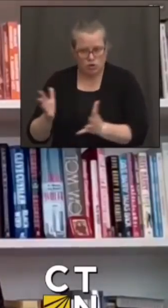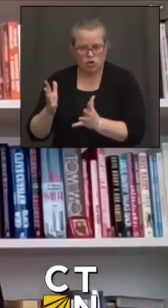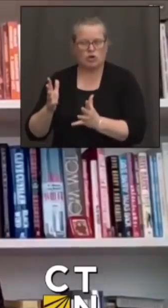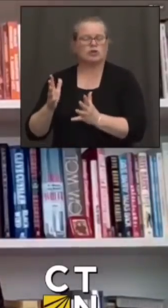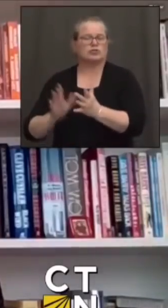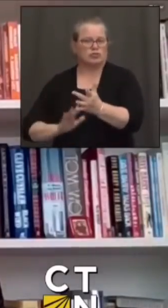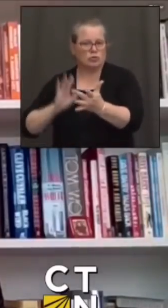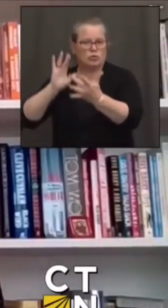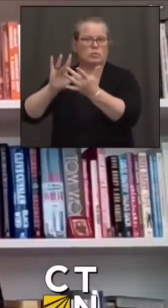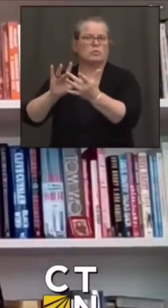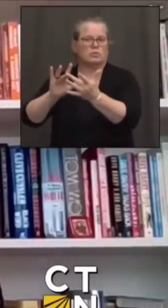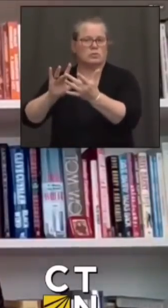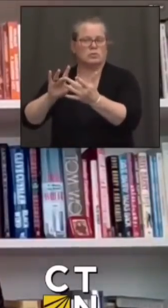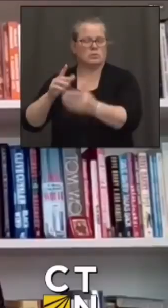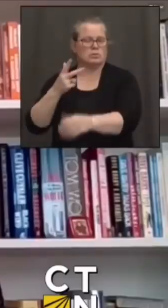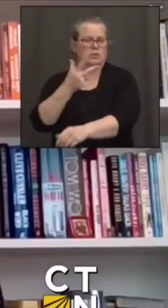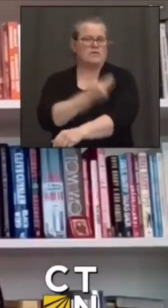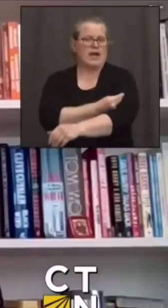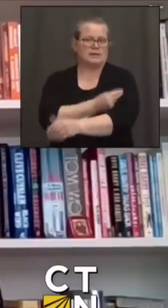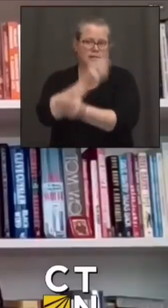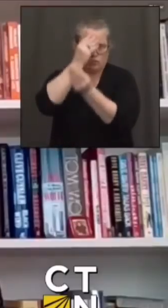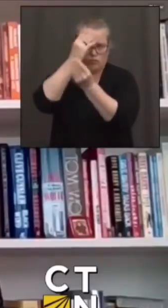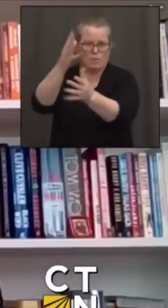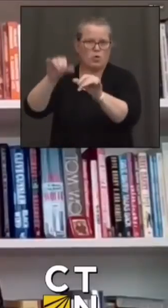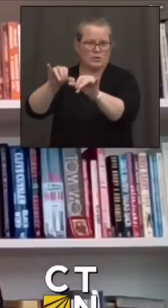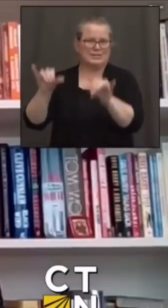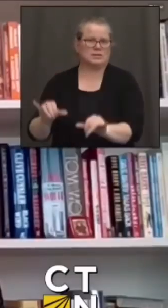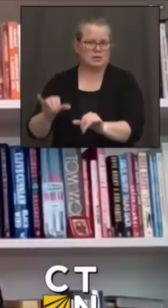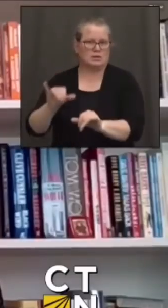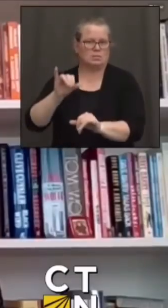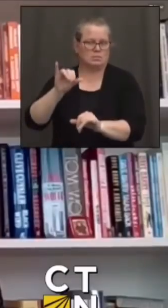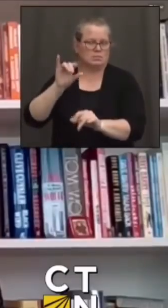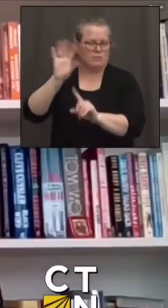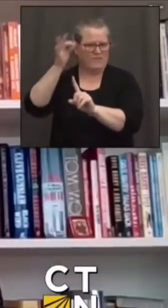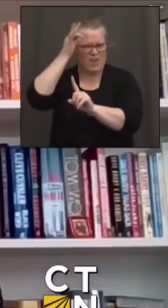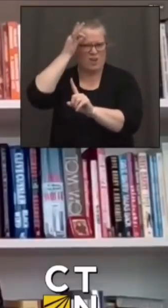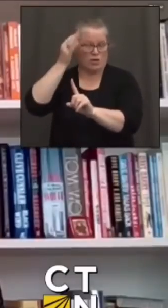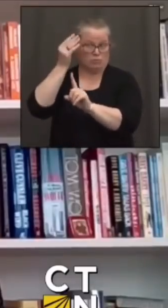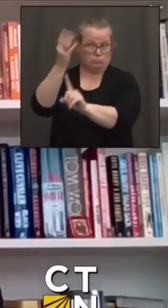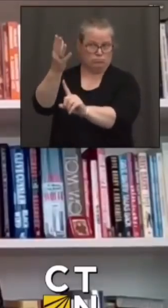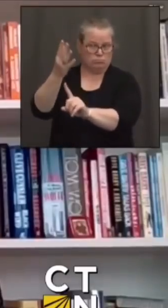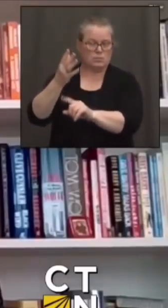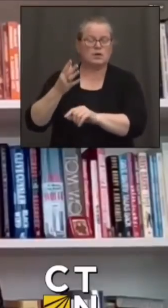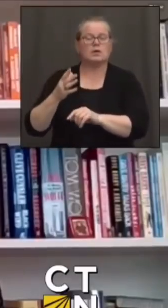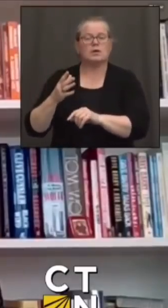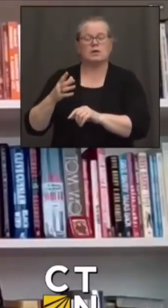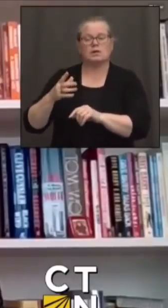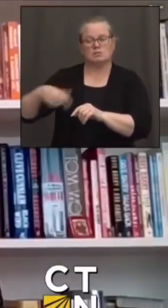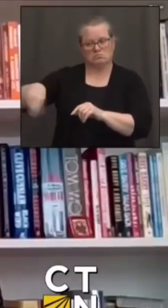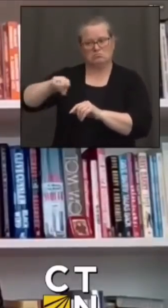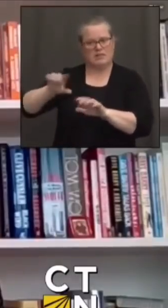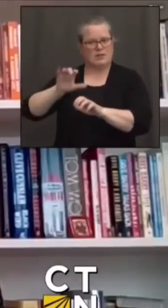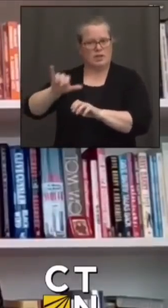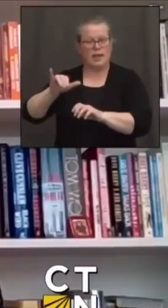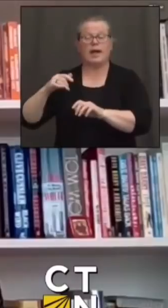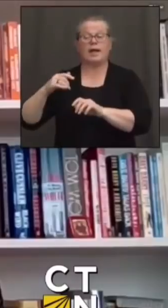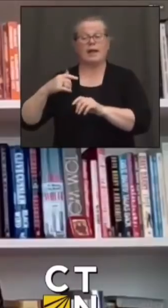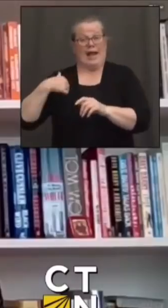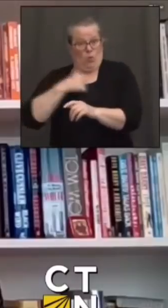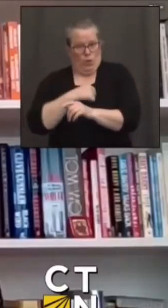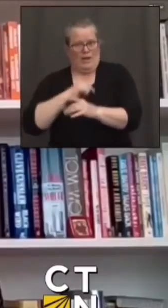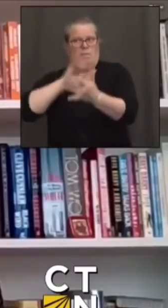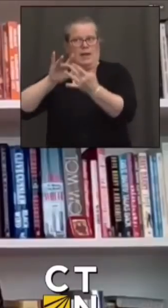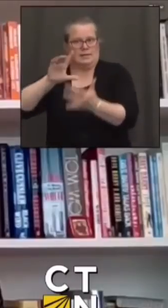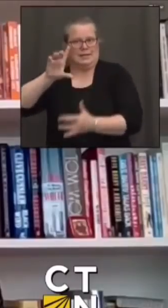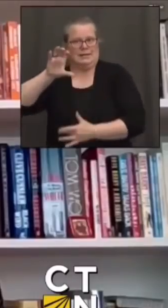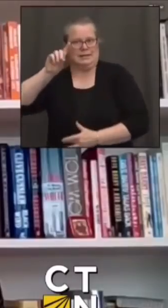the vaccine adverse events reporting system, which they have done. And we've been in touch with CDC to make sure that they are